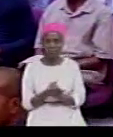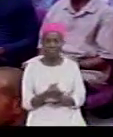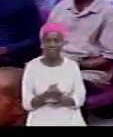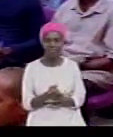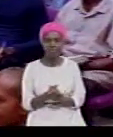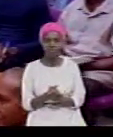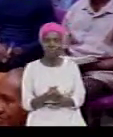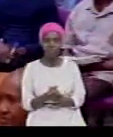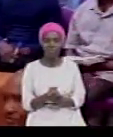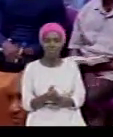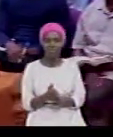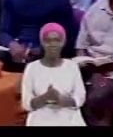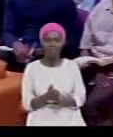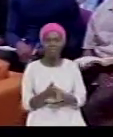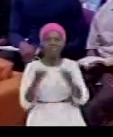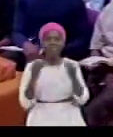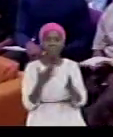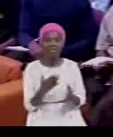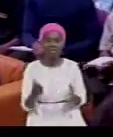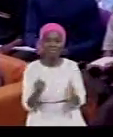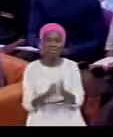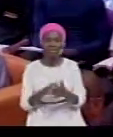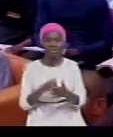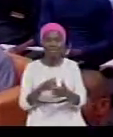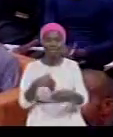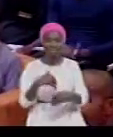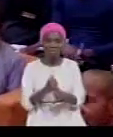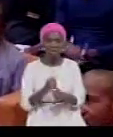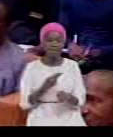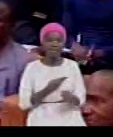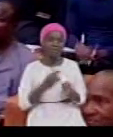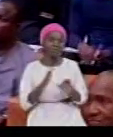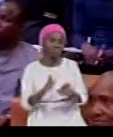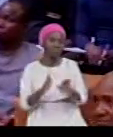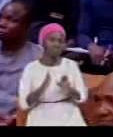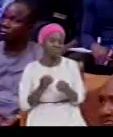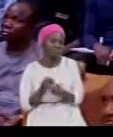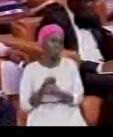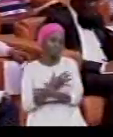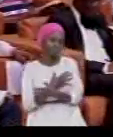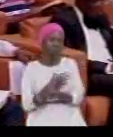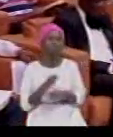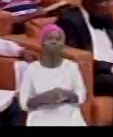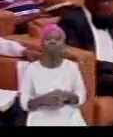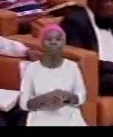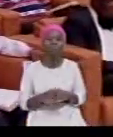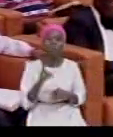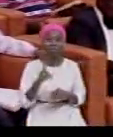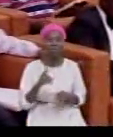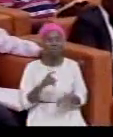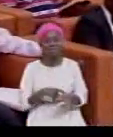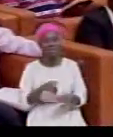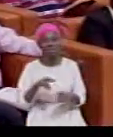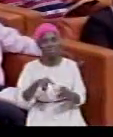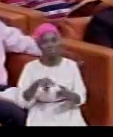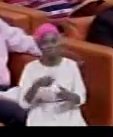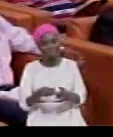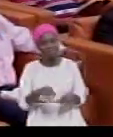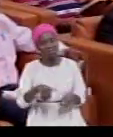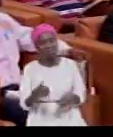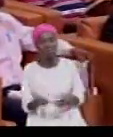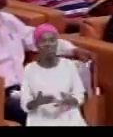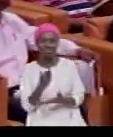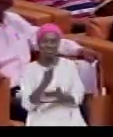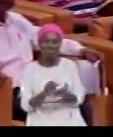There are many things that make us afraid, and in life, one time or the other, somebody should have been afraid. That's why we